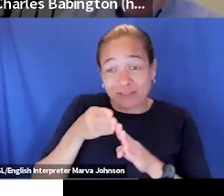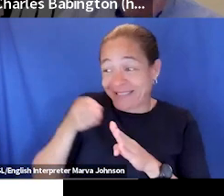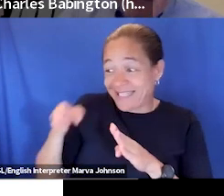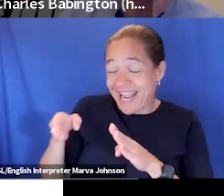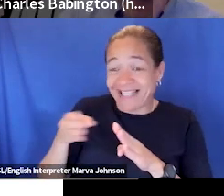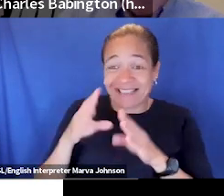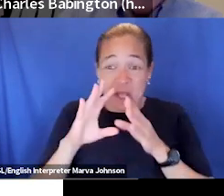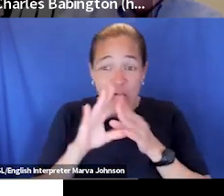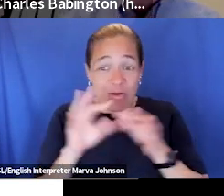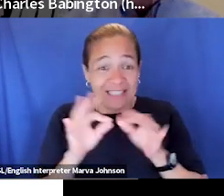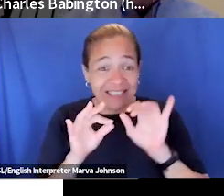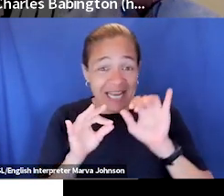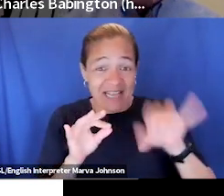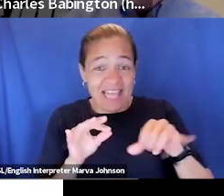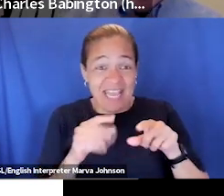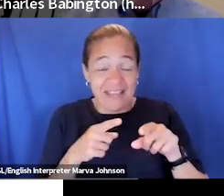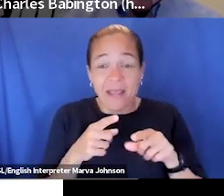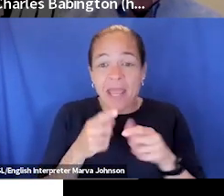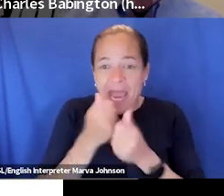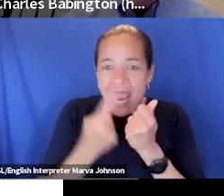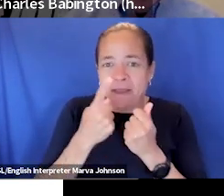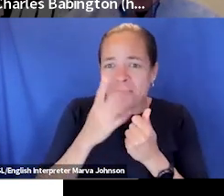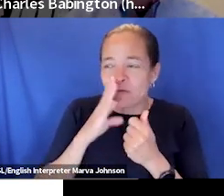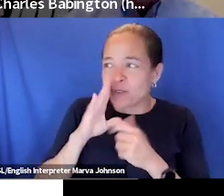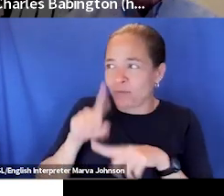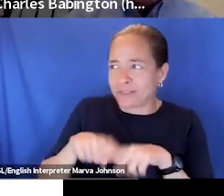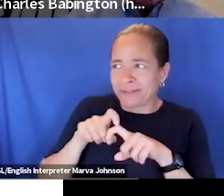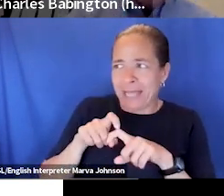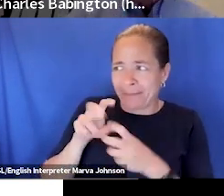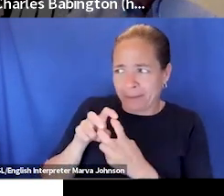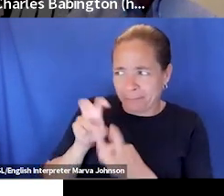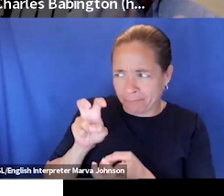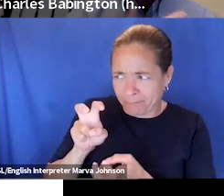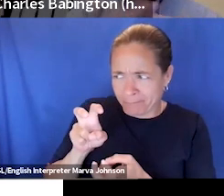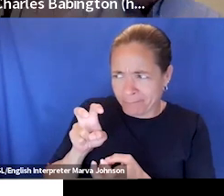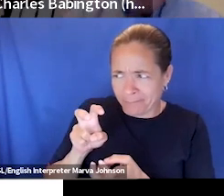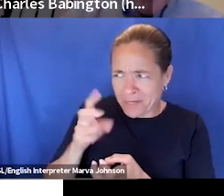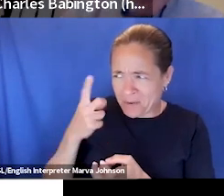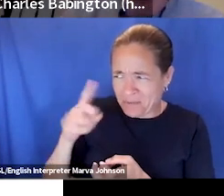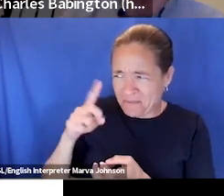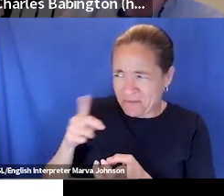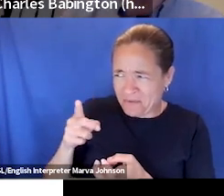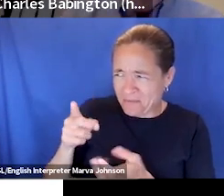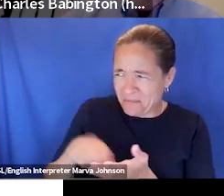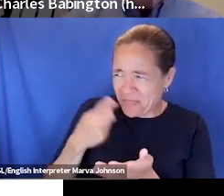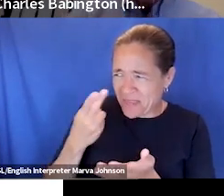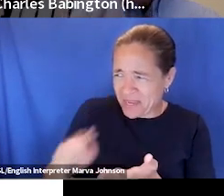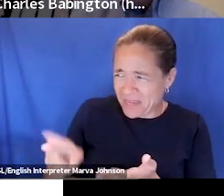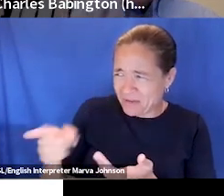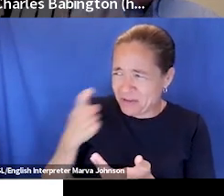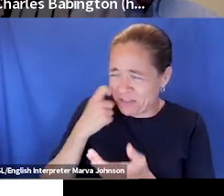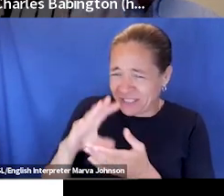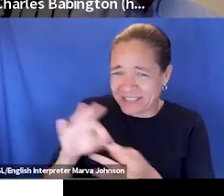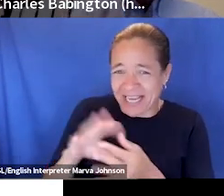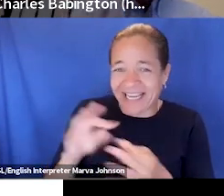every conversation at that party would stop and every jaw would drop because, like, what the hell is this person talking about? This